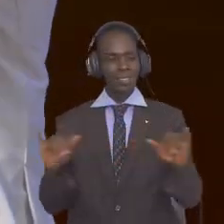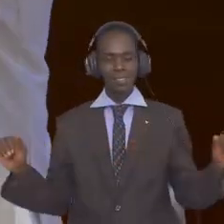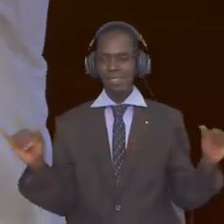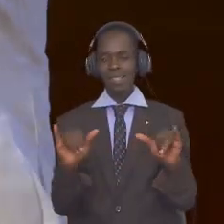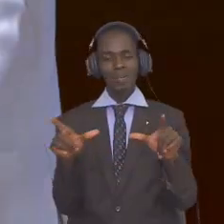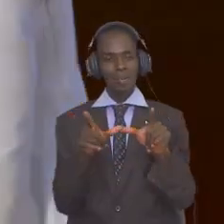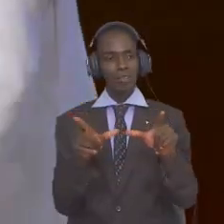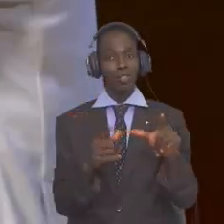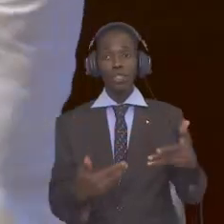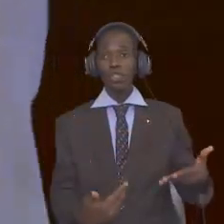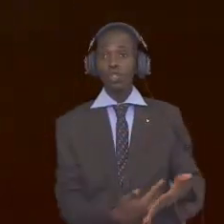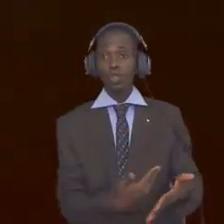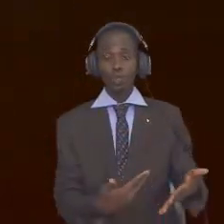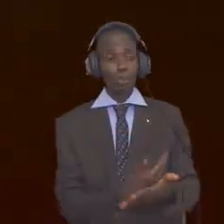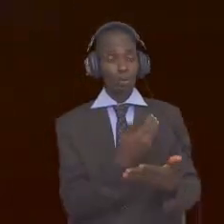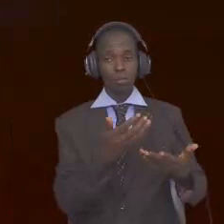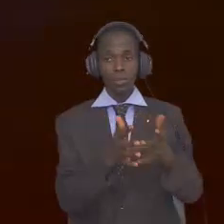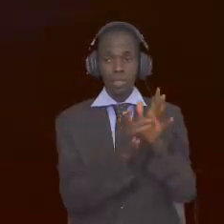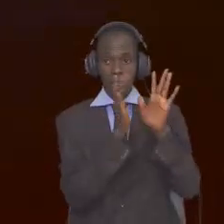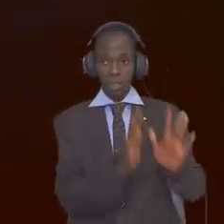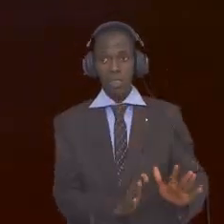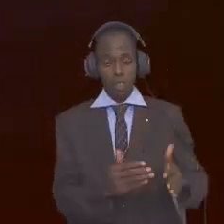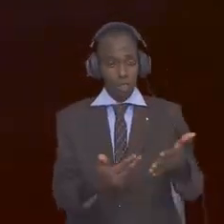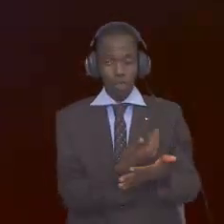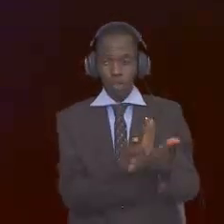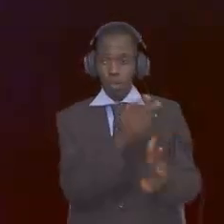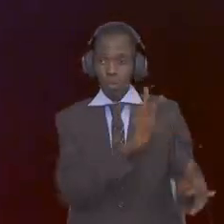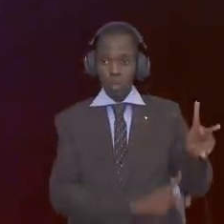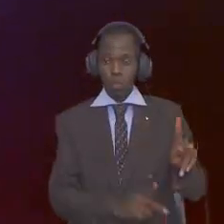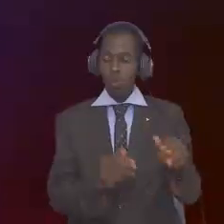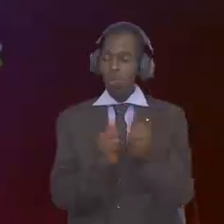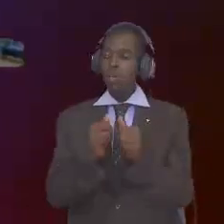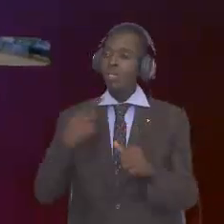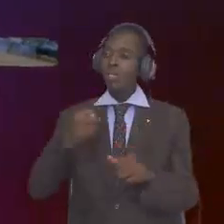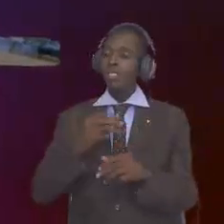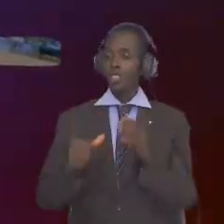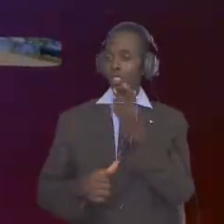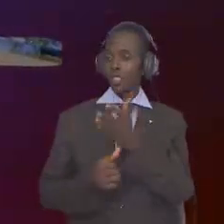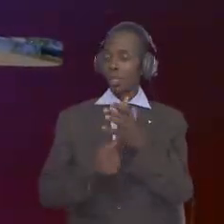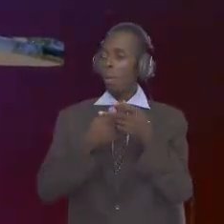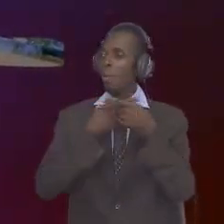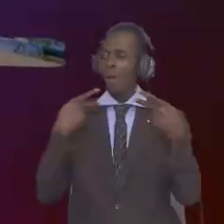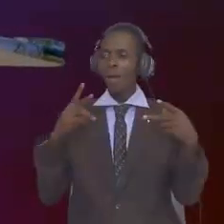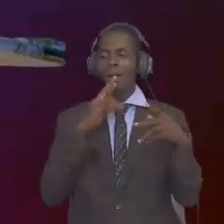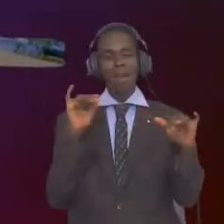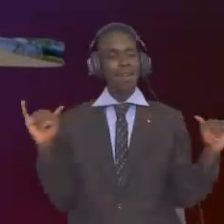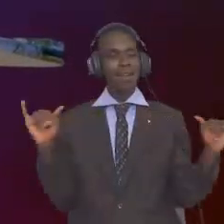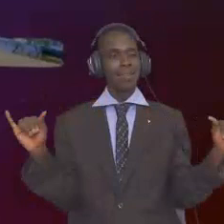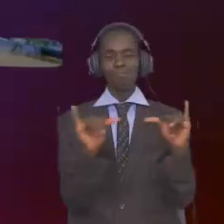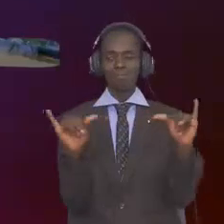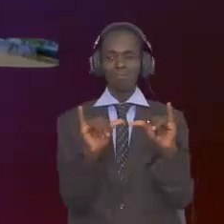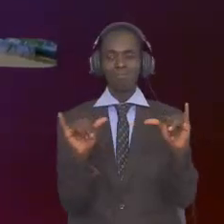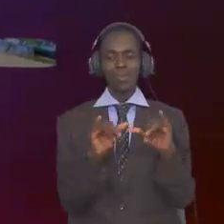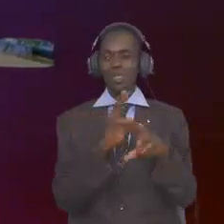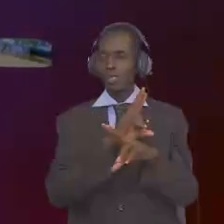the same level, all the members and all the ministers at the same level. They don't show respect, any special respect